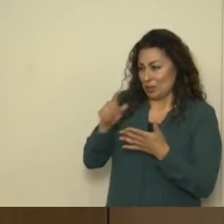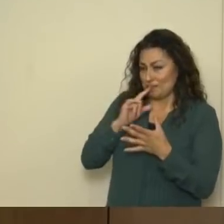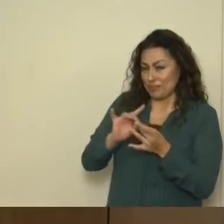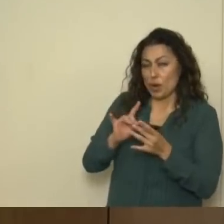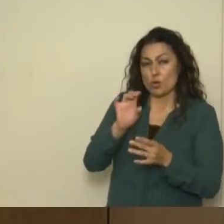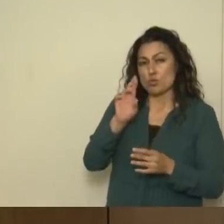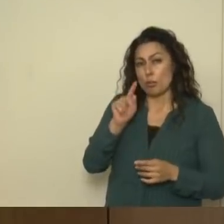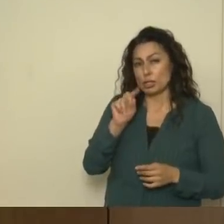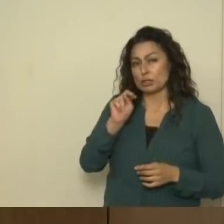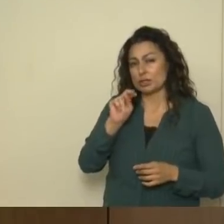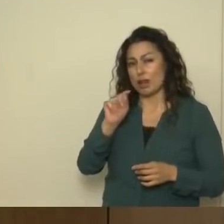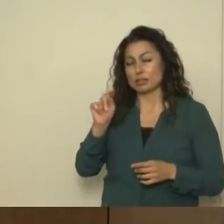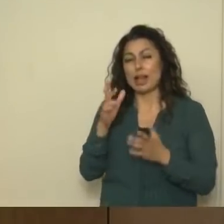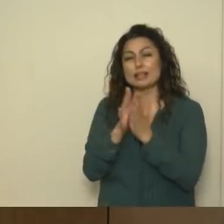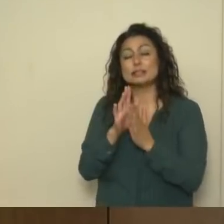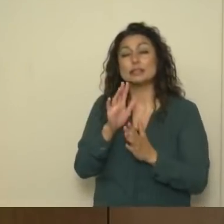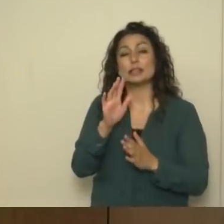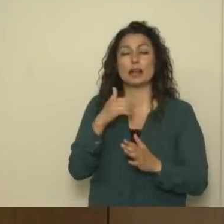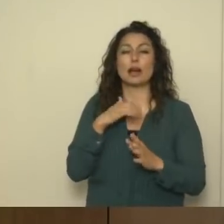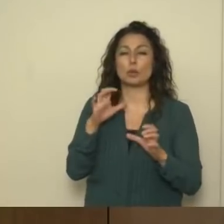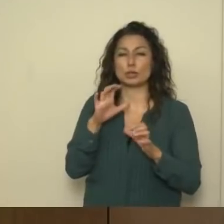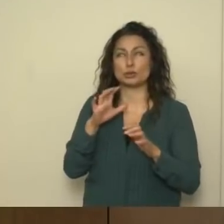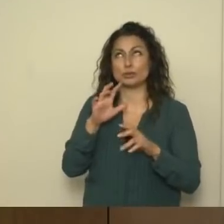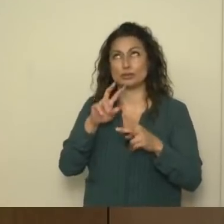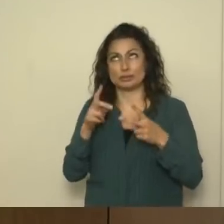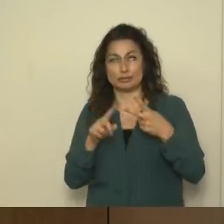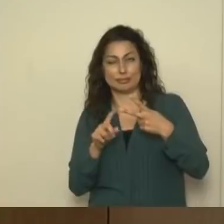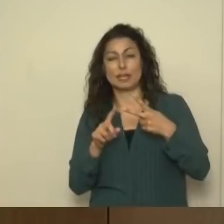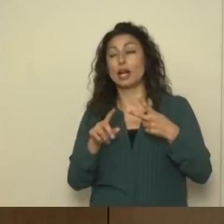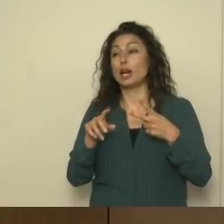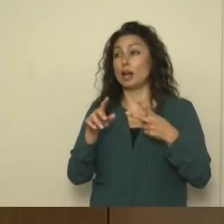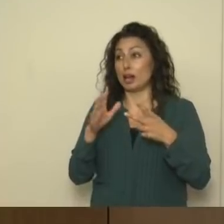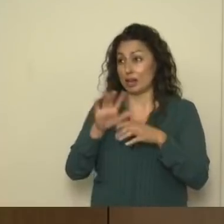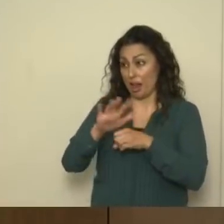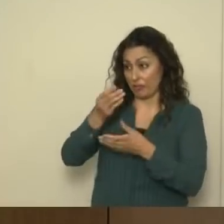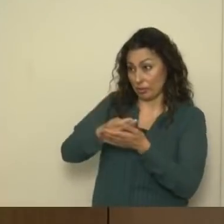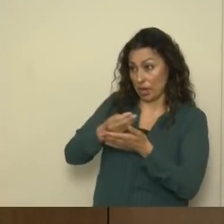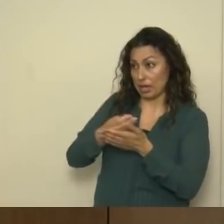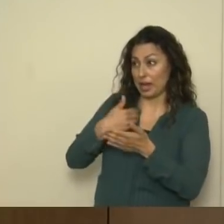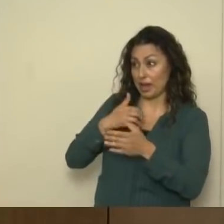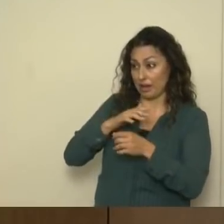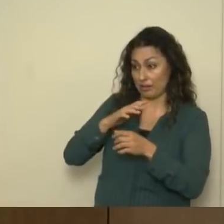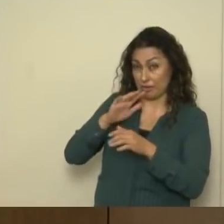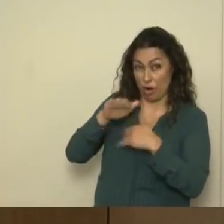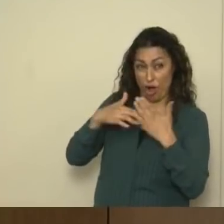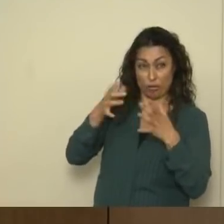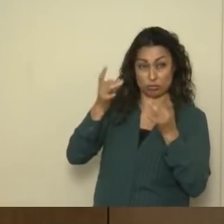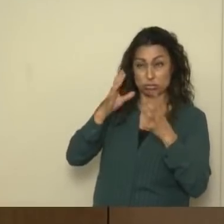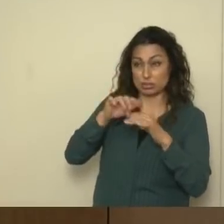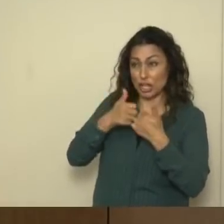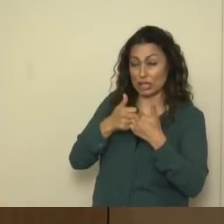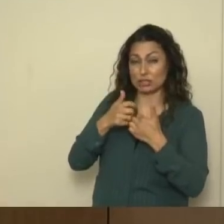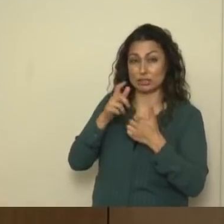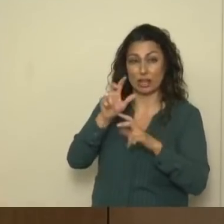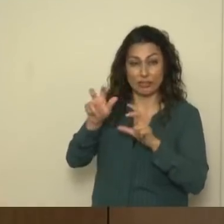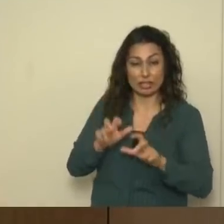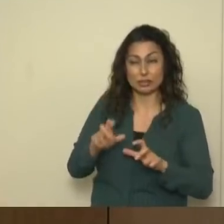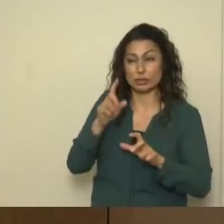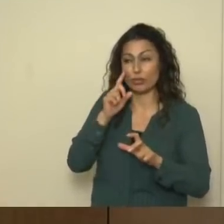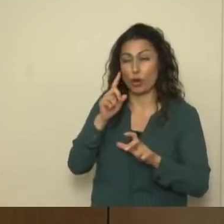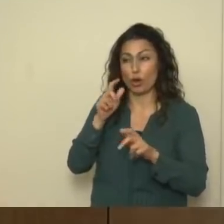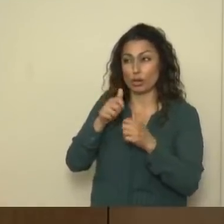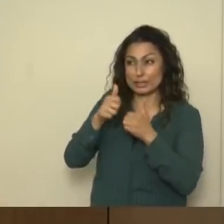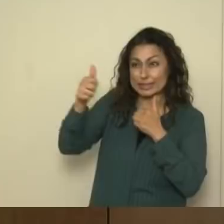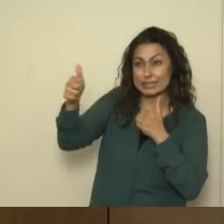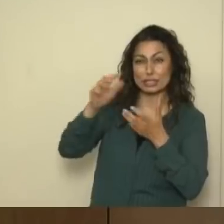Knott asked, I'm going to do it backwards. Are we going to have enough money given all these challenges and the investments that you have to make for distance learning